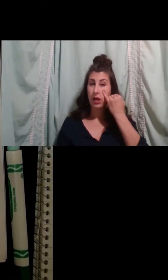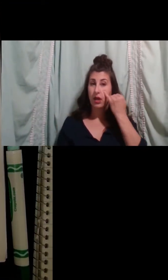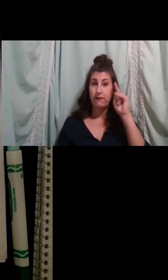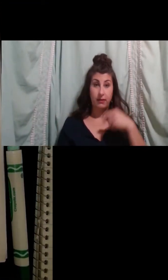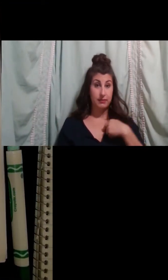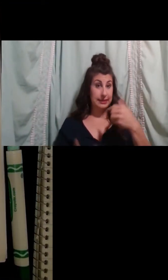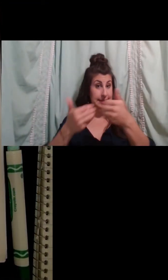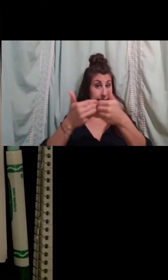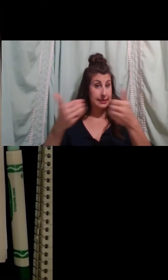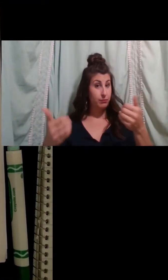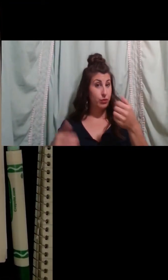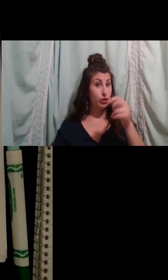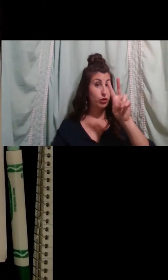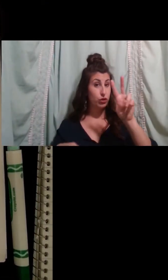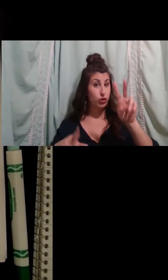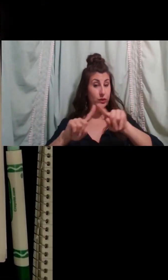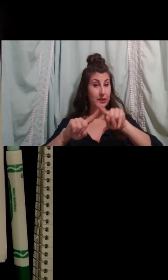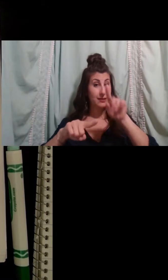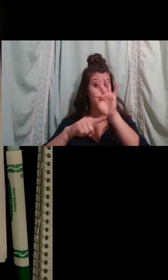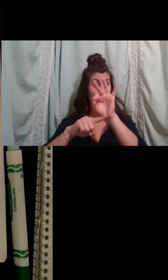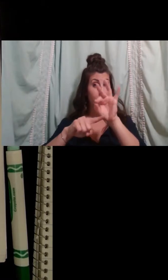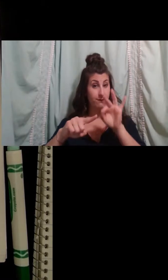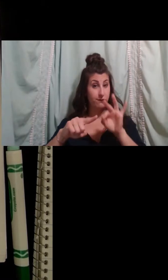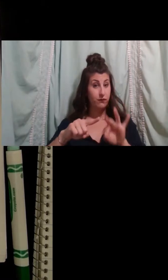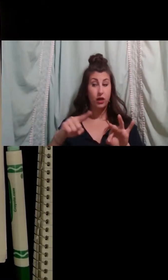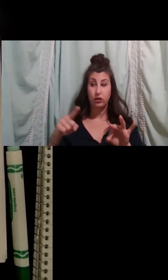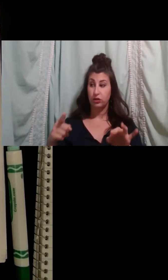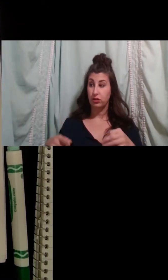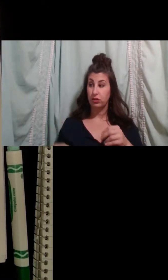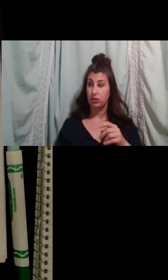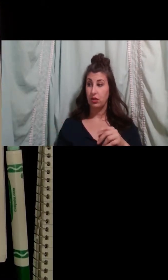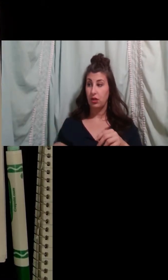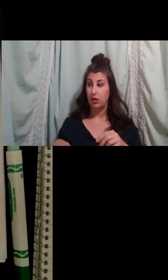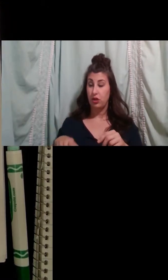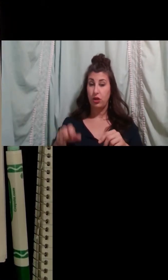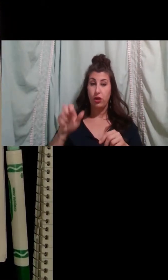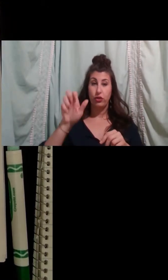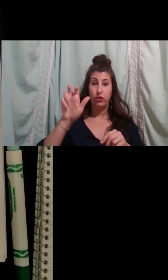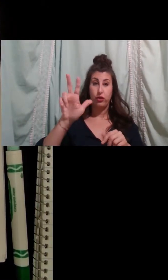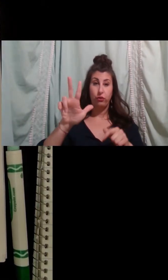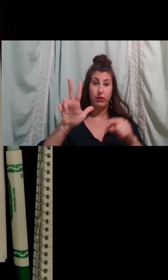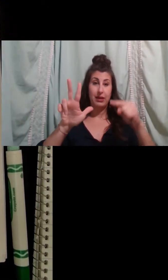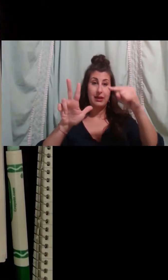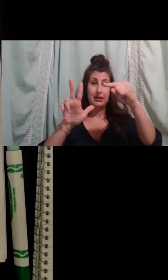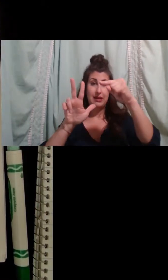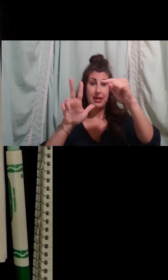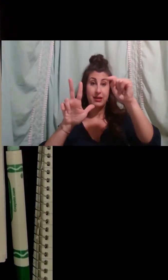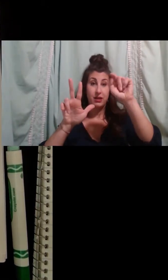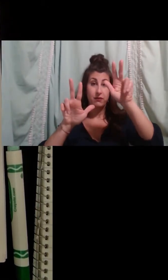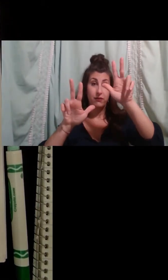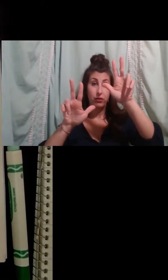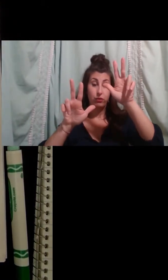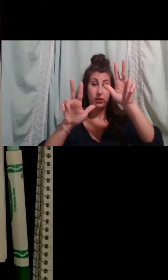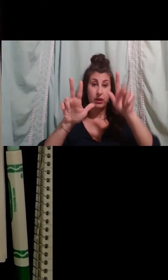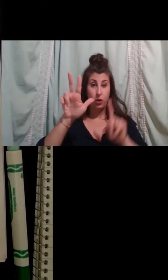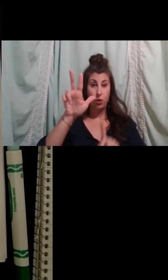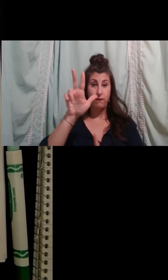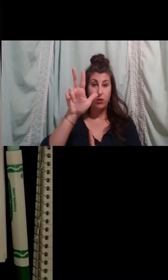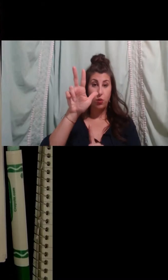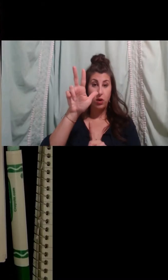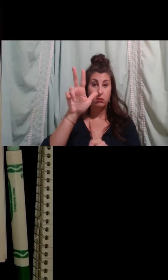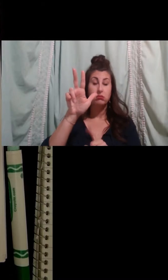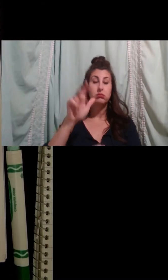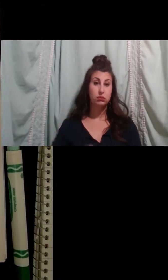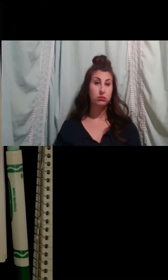So if I were to split these up into 2 different fractions, this is 3 to